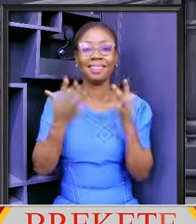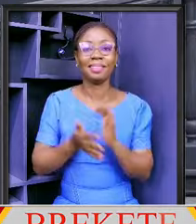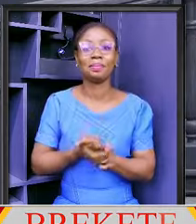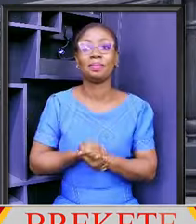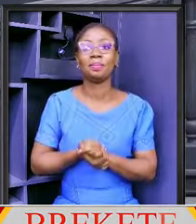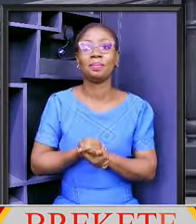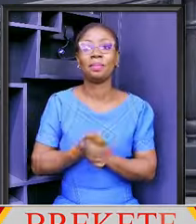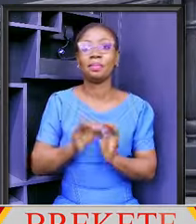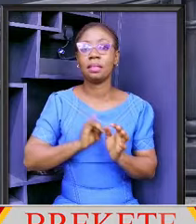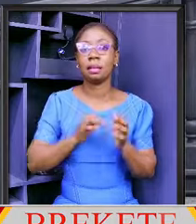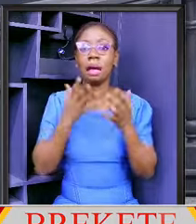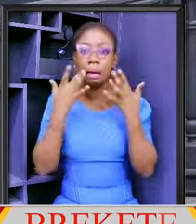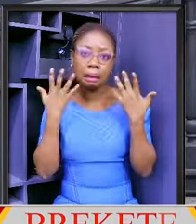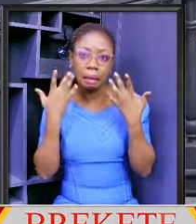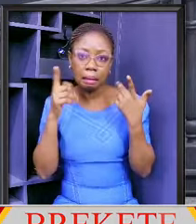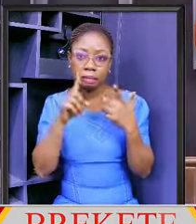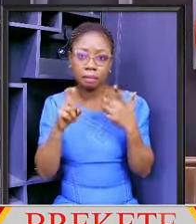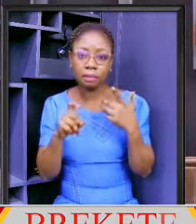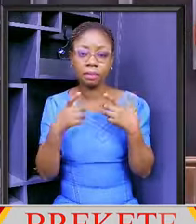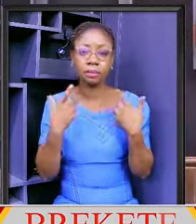laugh.